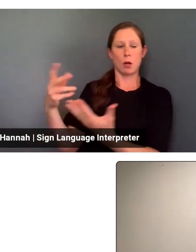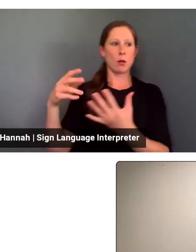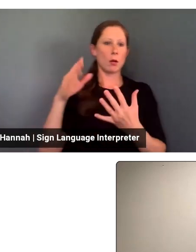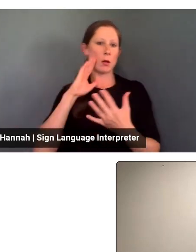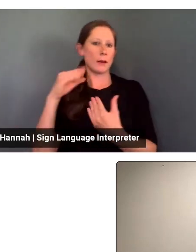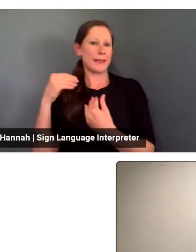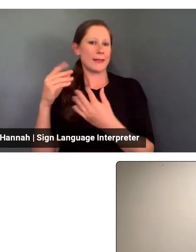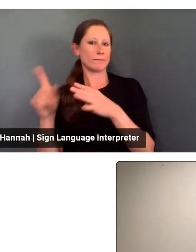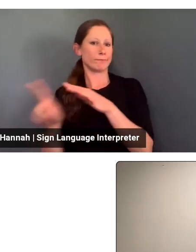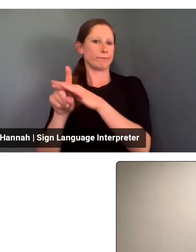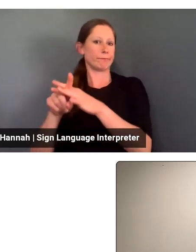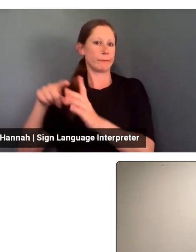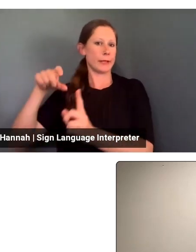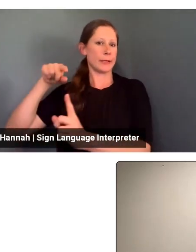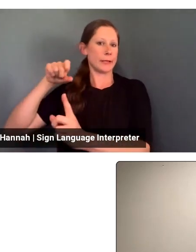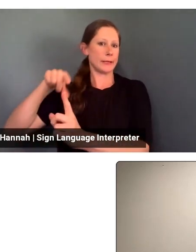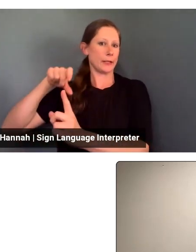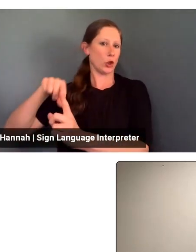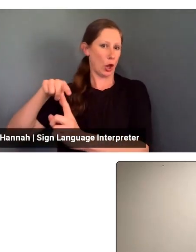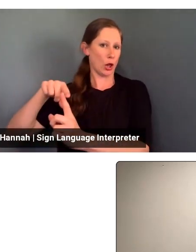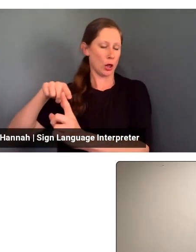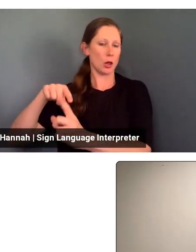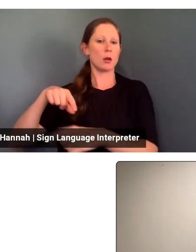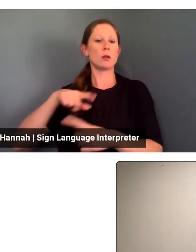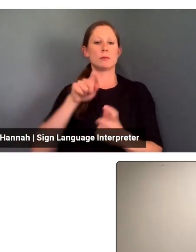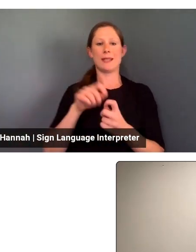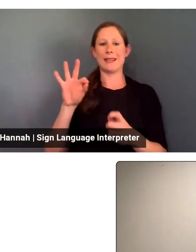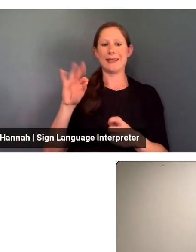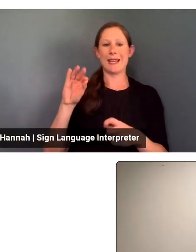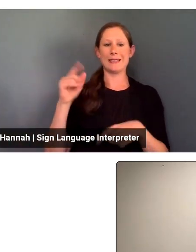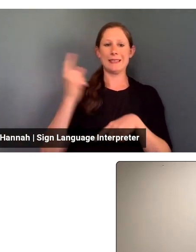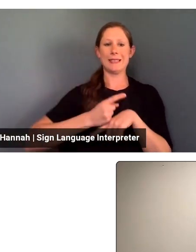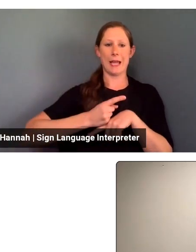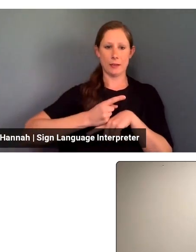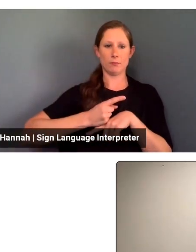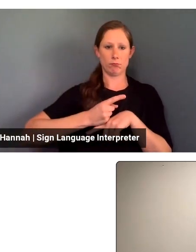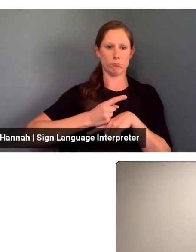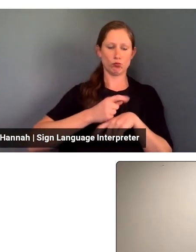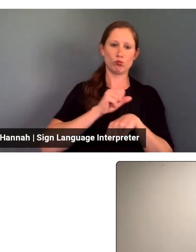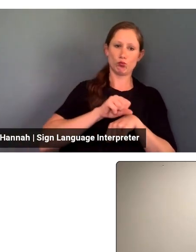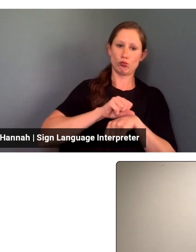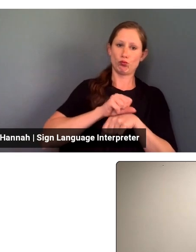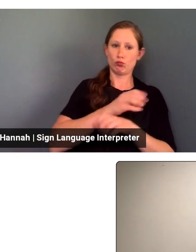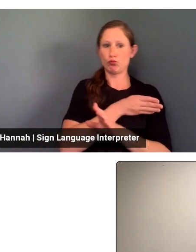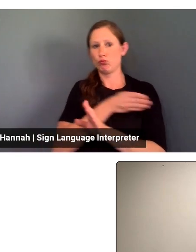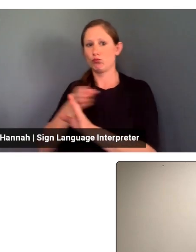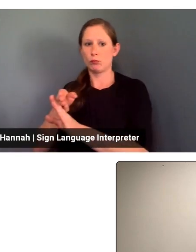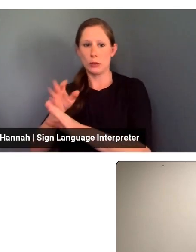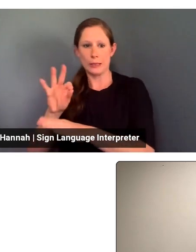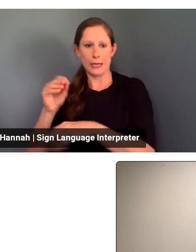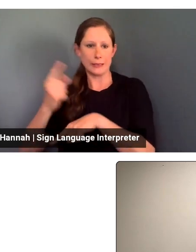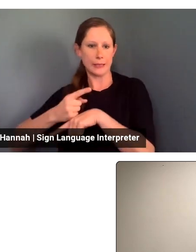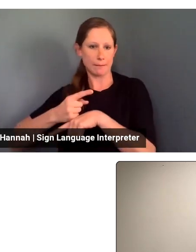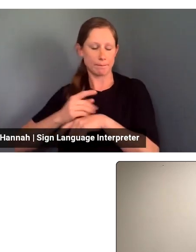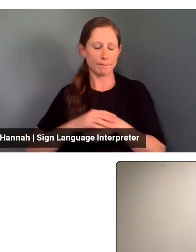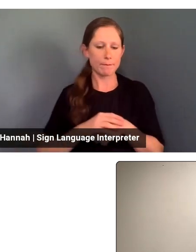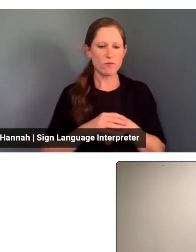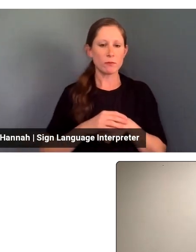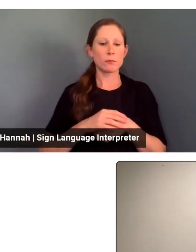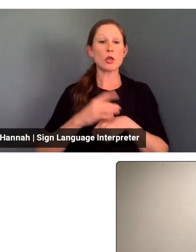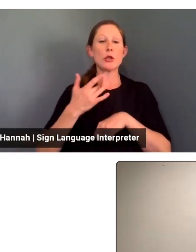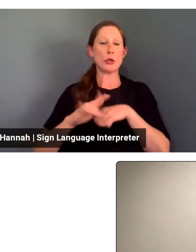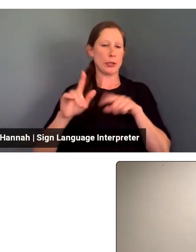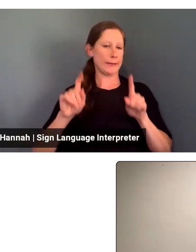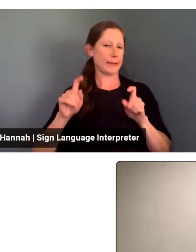new employees, specifically at the 90-day mark. And we're in early testing with it. We've got a number